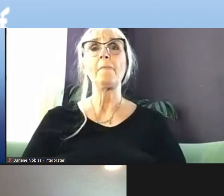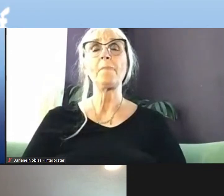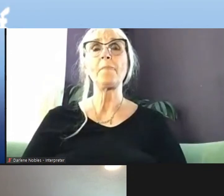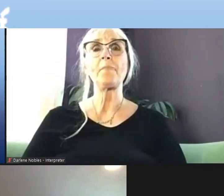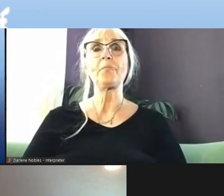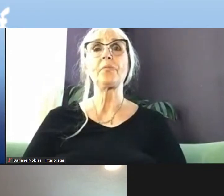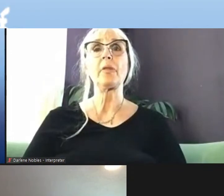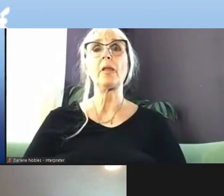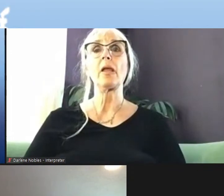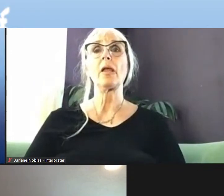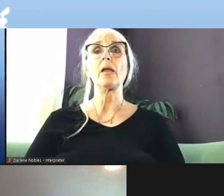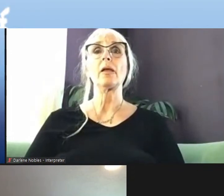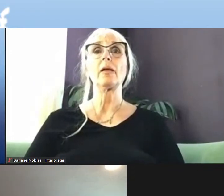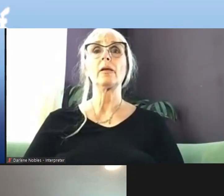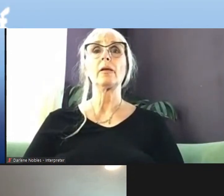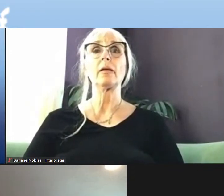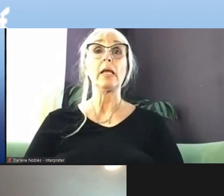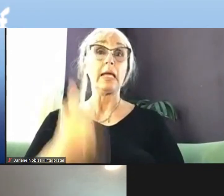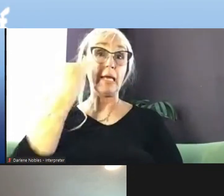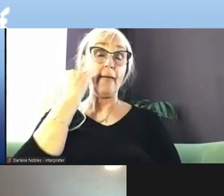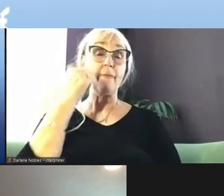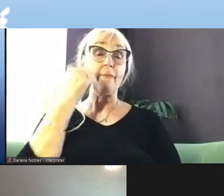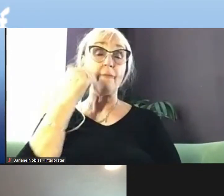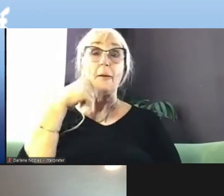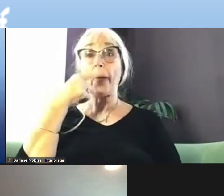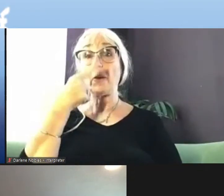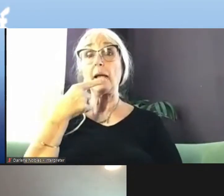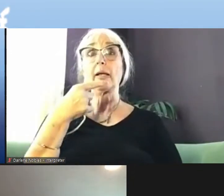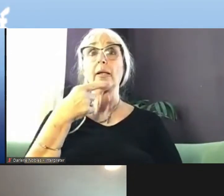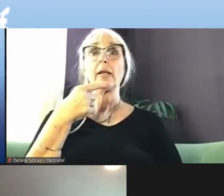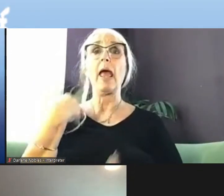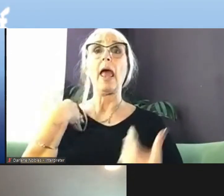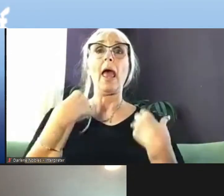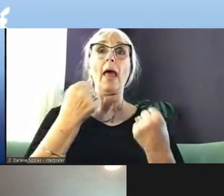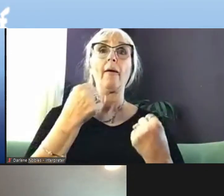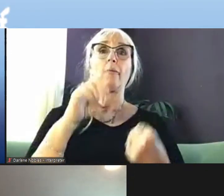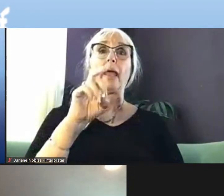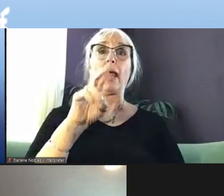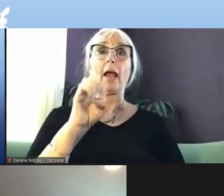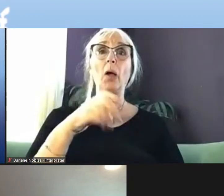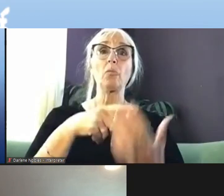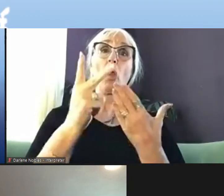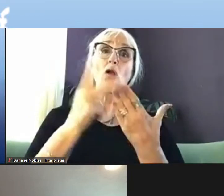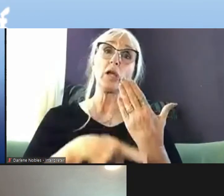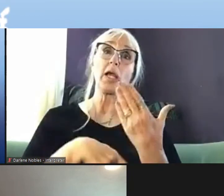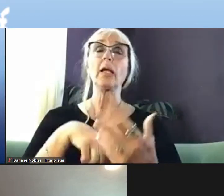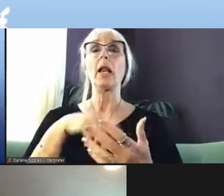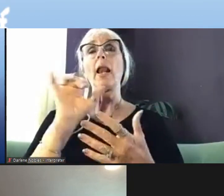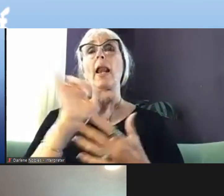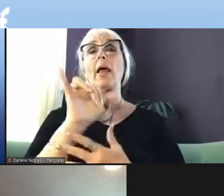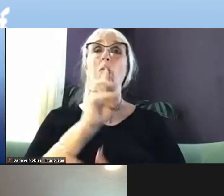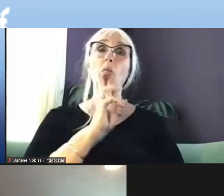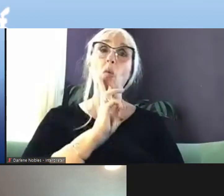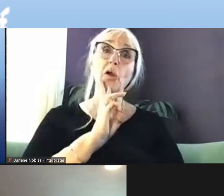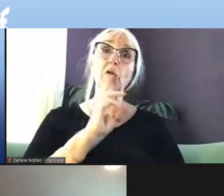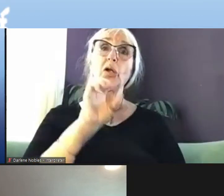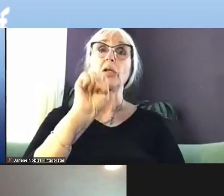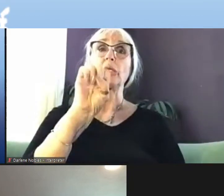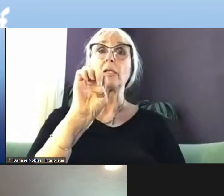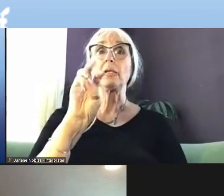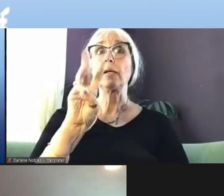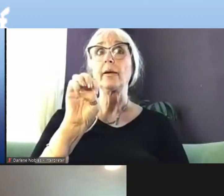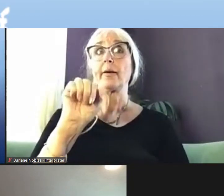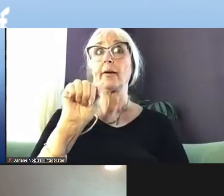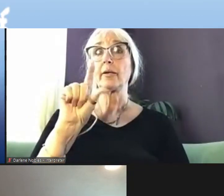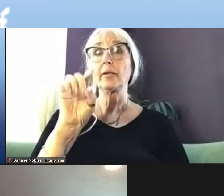If it's a public health type project, whether it be water, sewage, whoever's involved